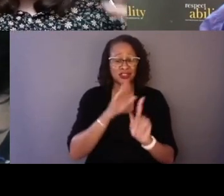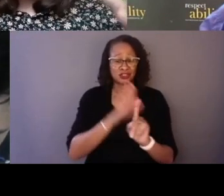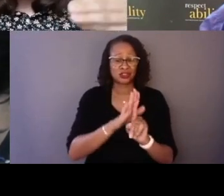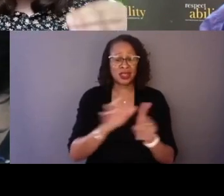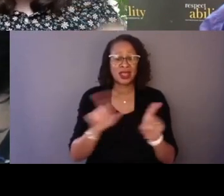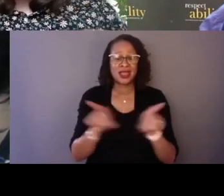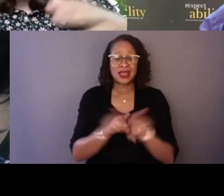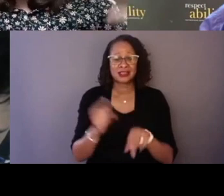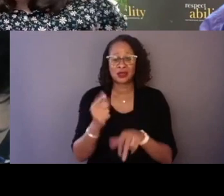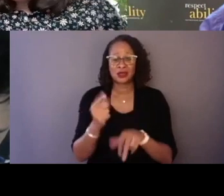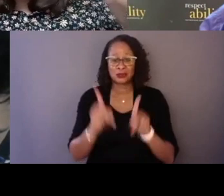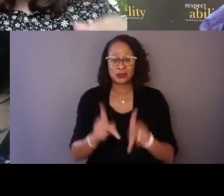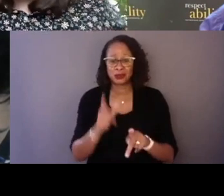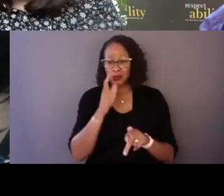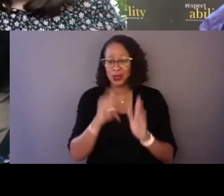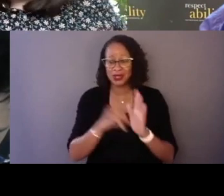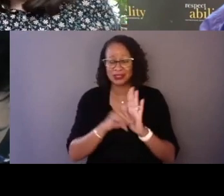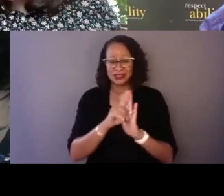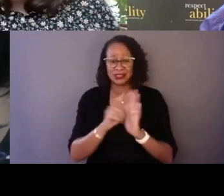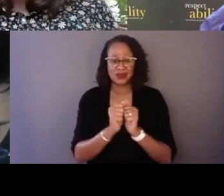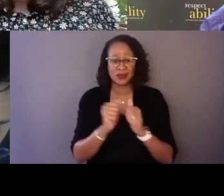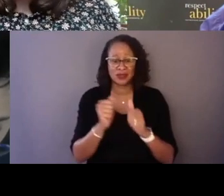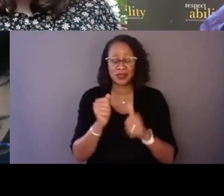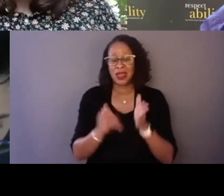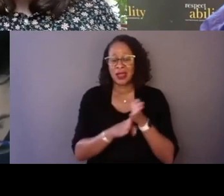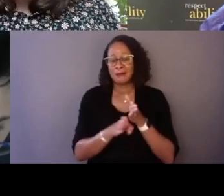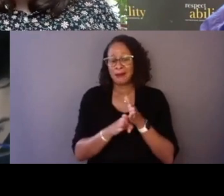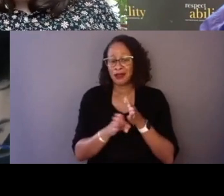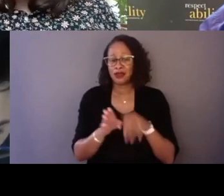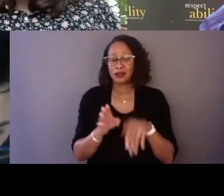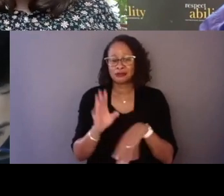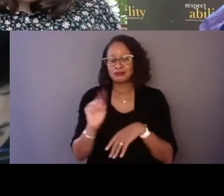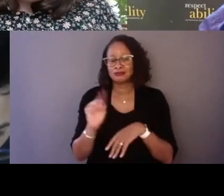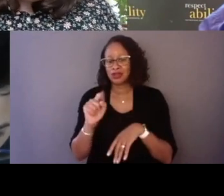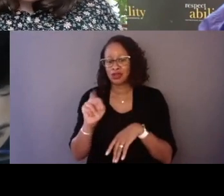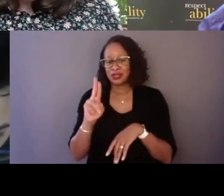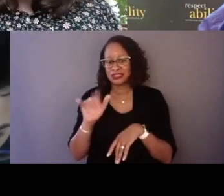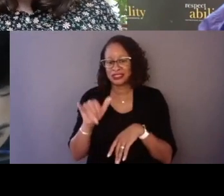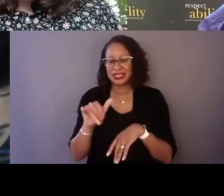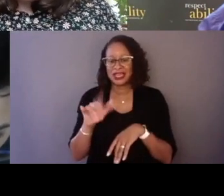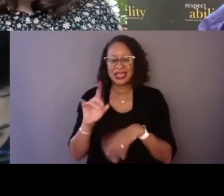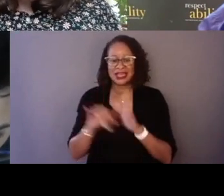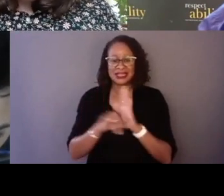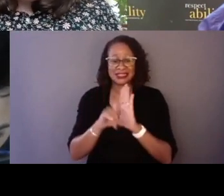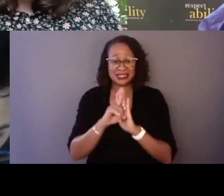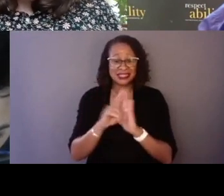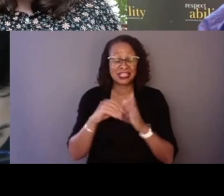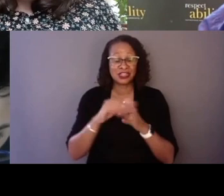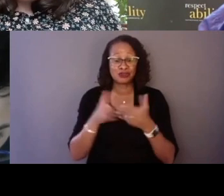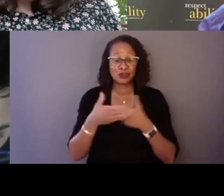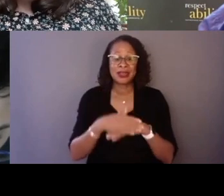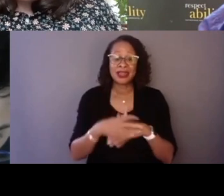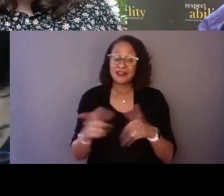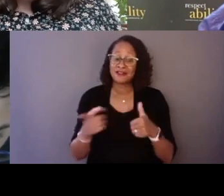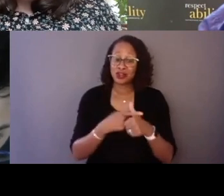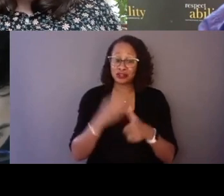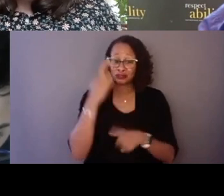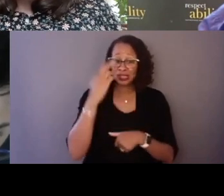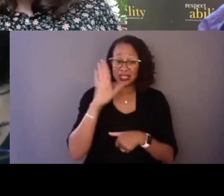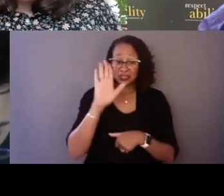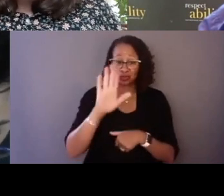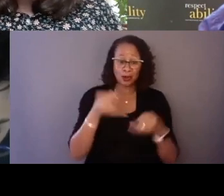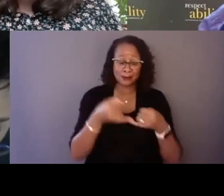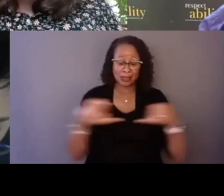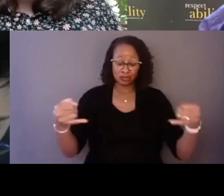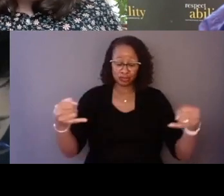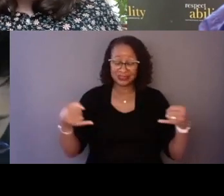might identify with a minority identity in the room, is to know what your boundaries are and how you want to show up in that space,